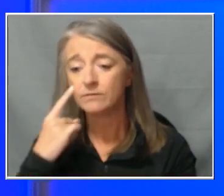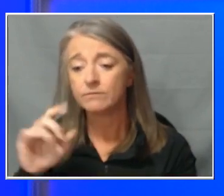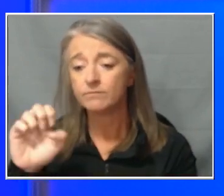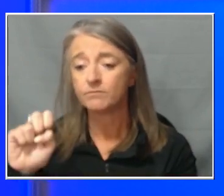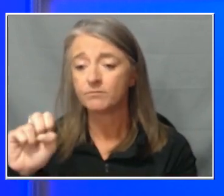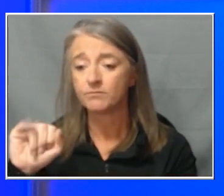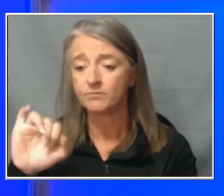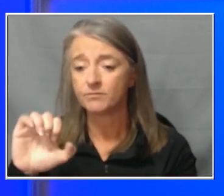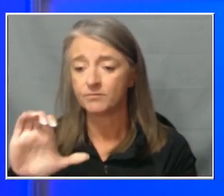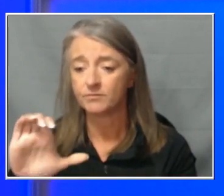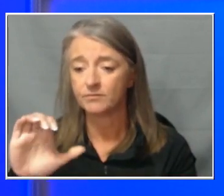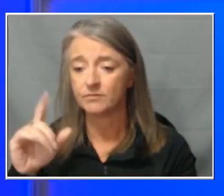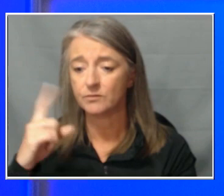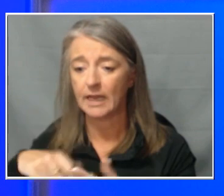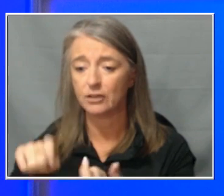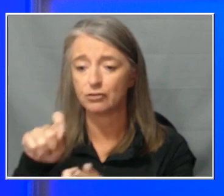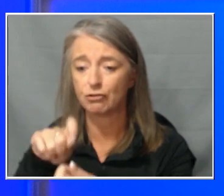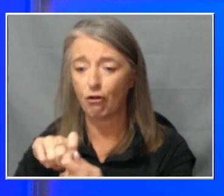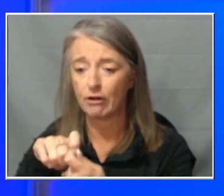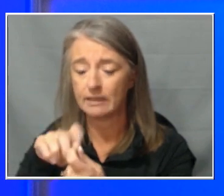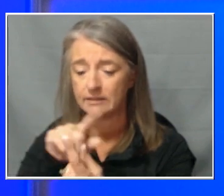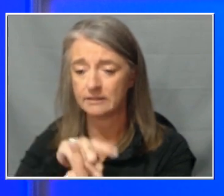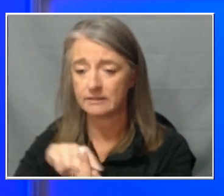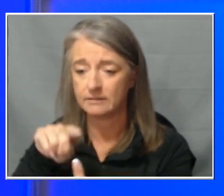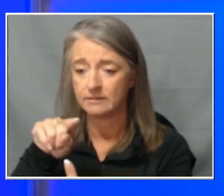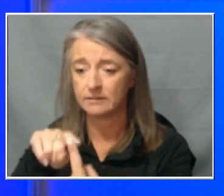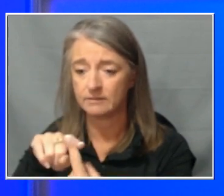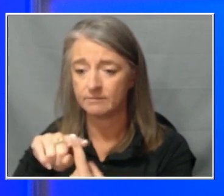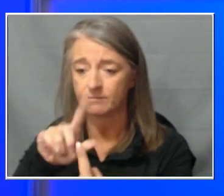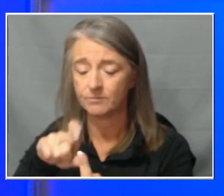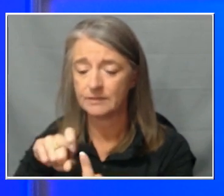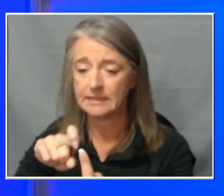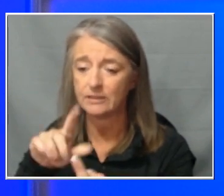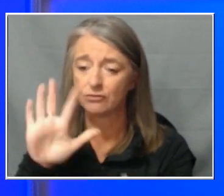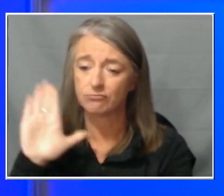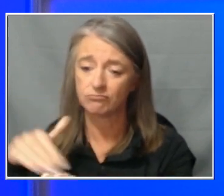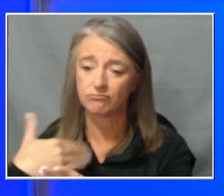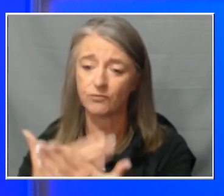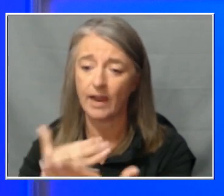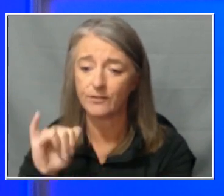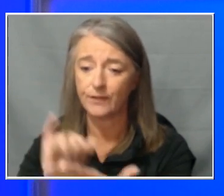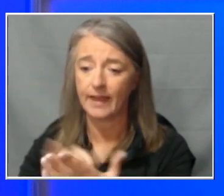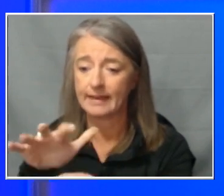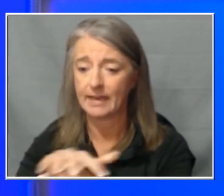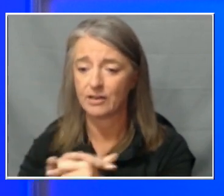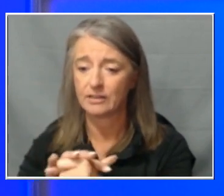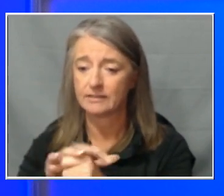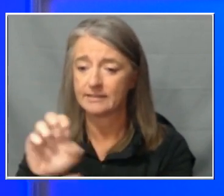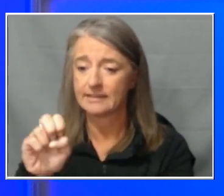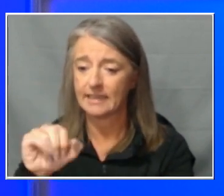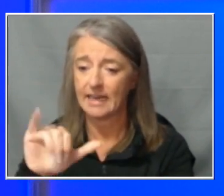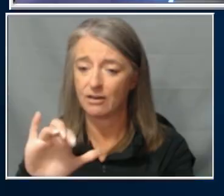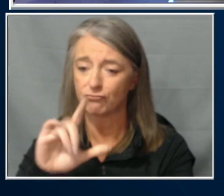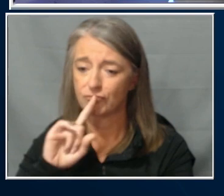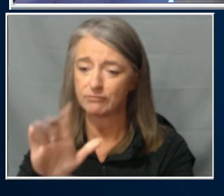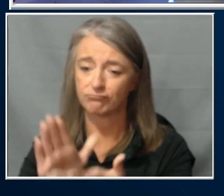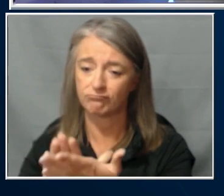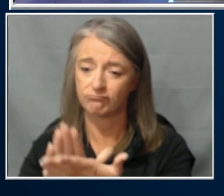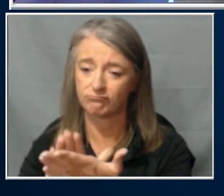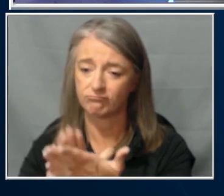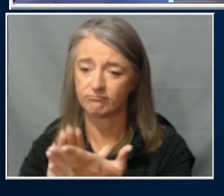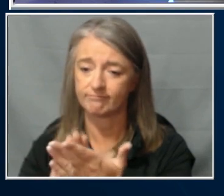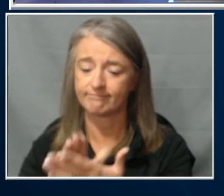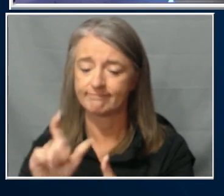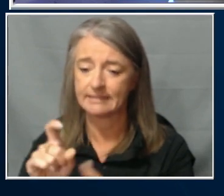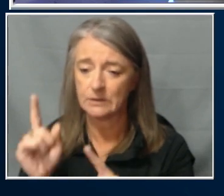knew we had a target. We knew we needed to get him to that target, and so he pushed through. He was a trooper. Will he need to come see you